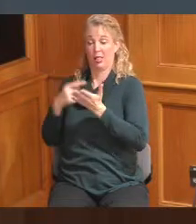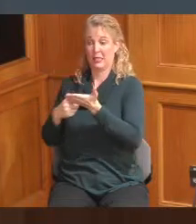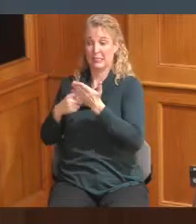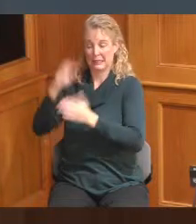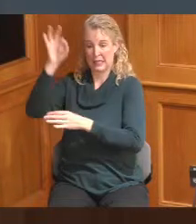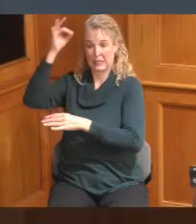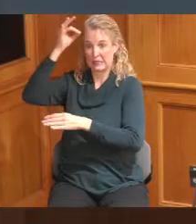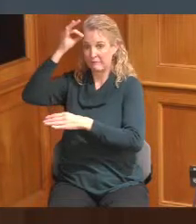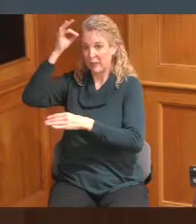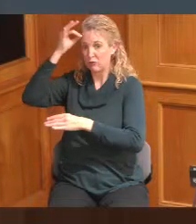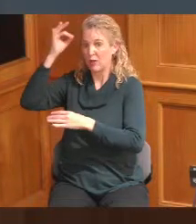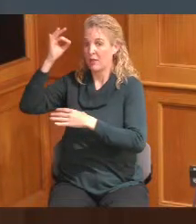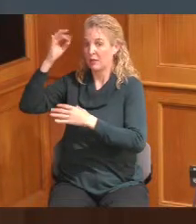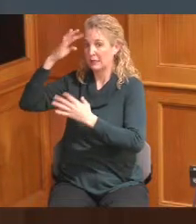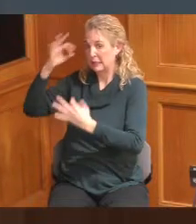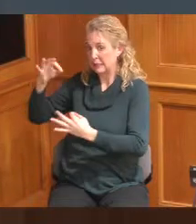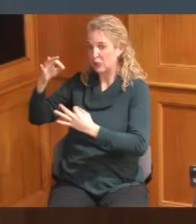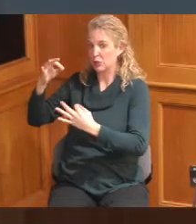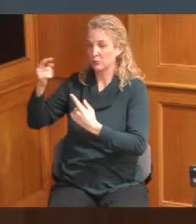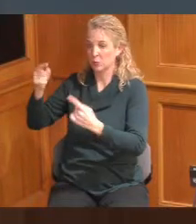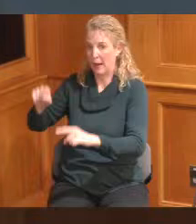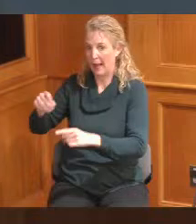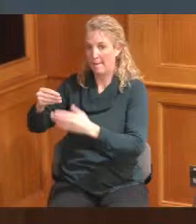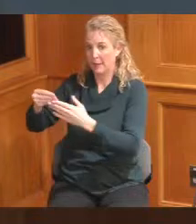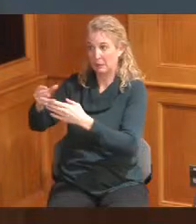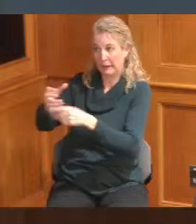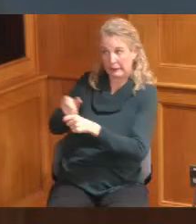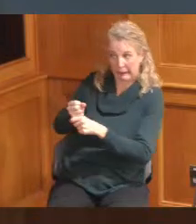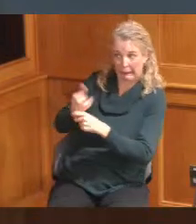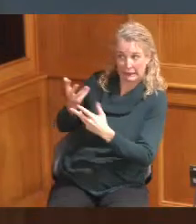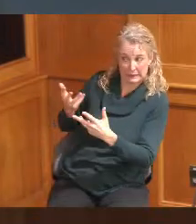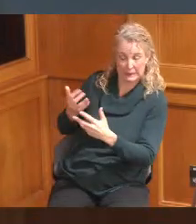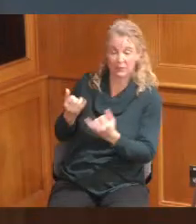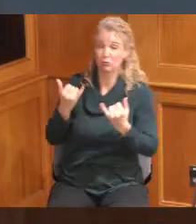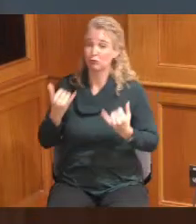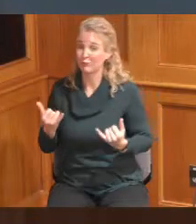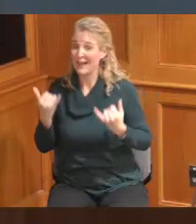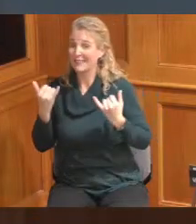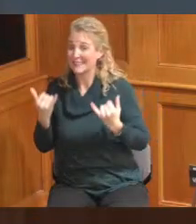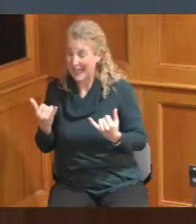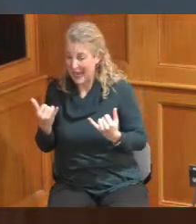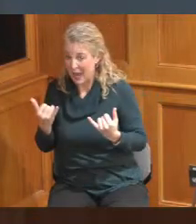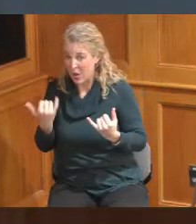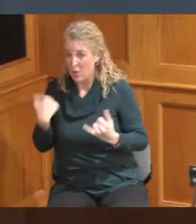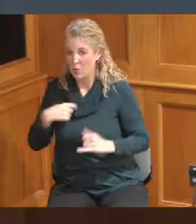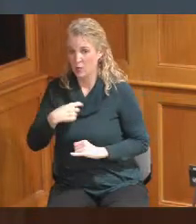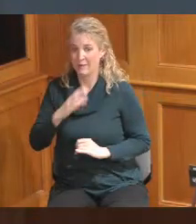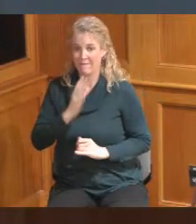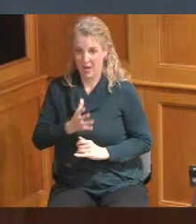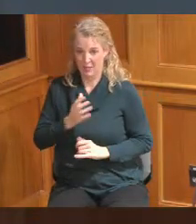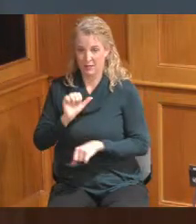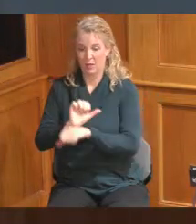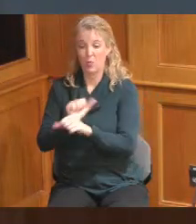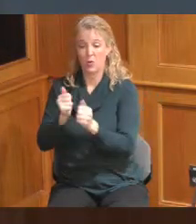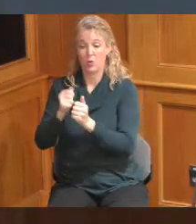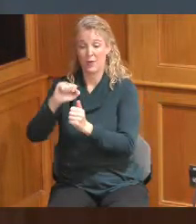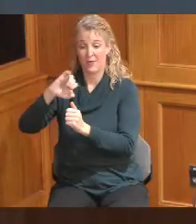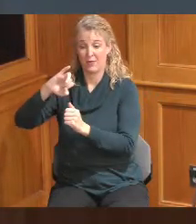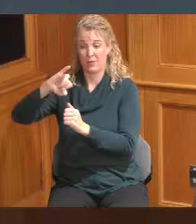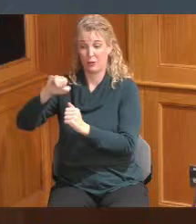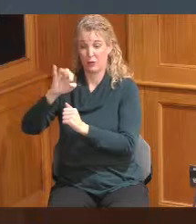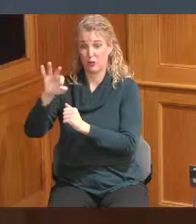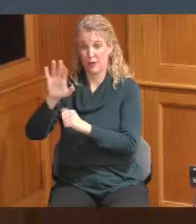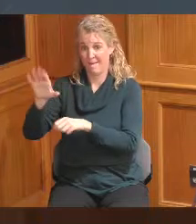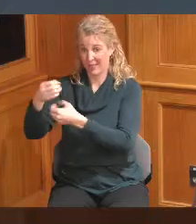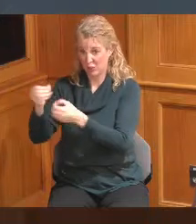to figure that out. As of right now, I think we're fine. I've been working with Jeff to, since